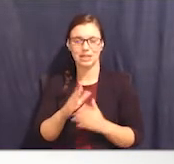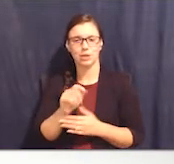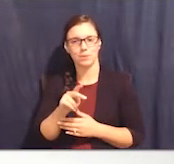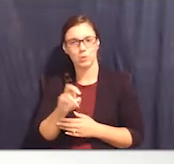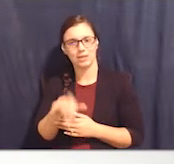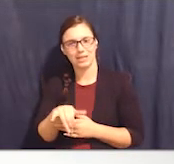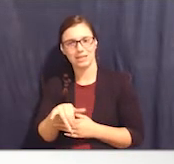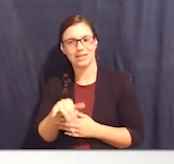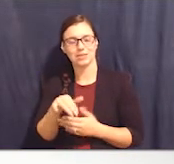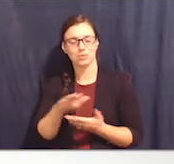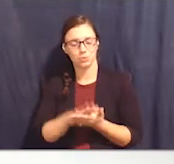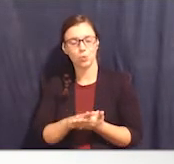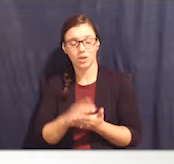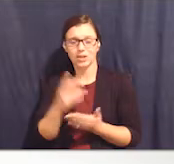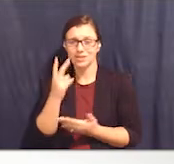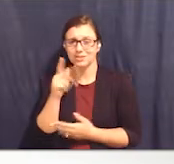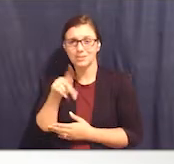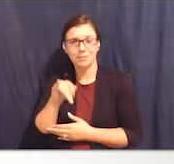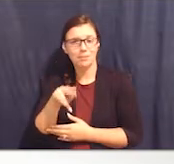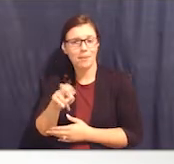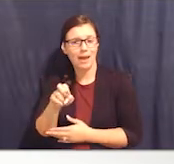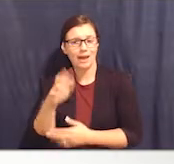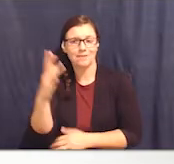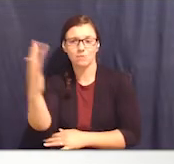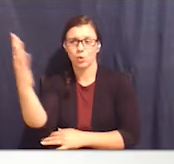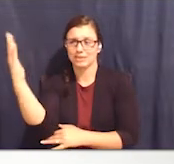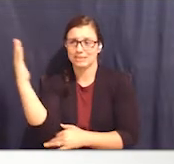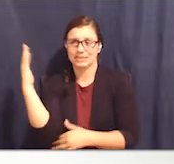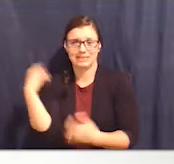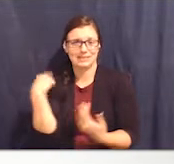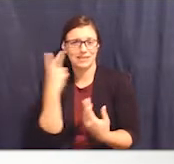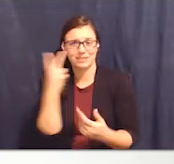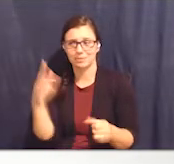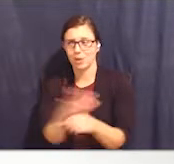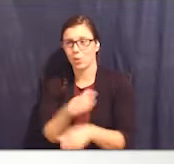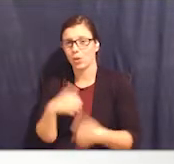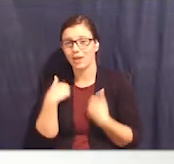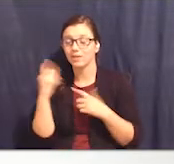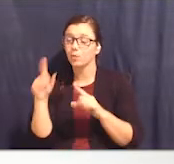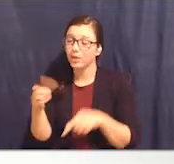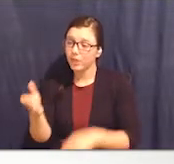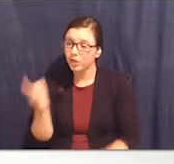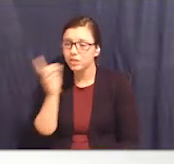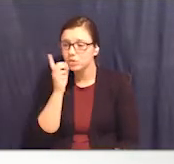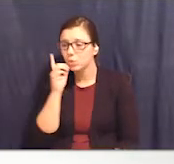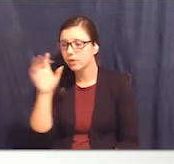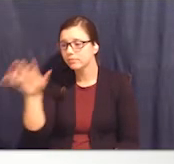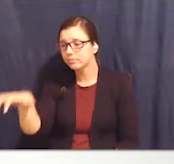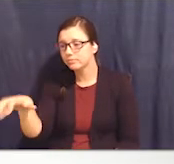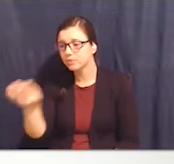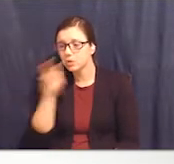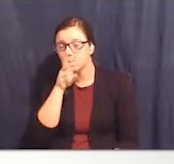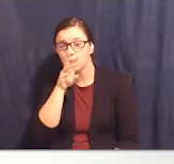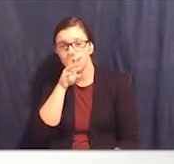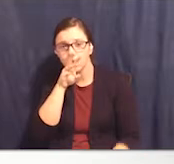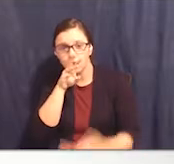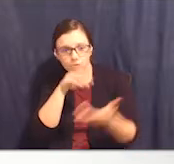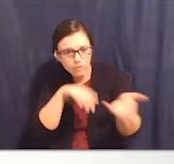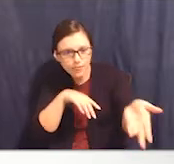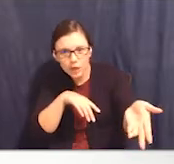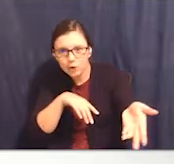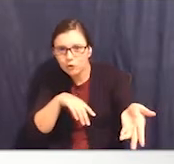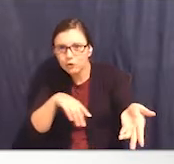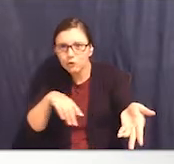colleges. Here we go. In Lee County, they applied for both of their technical colleges to become